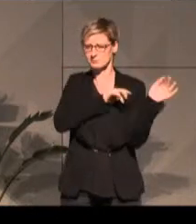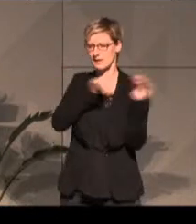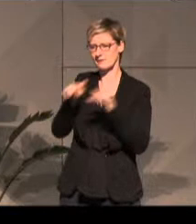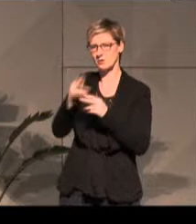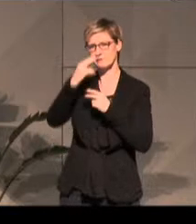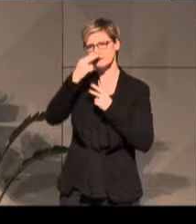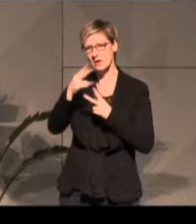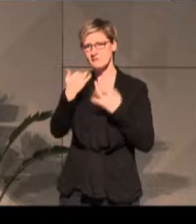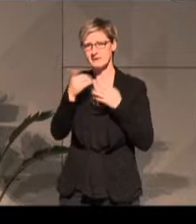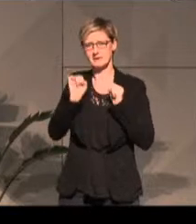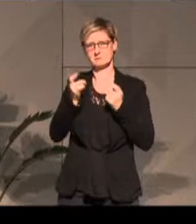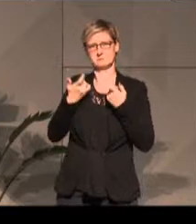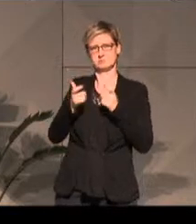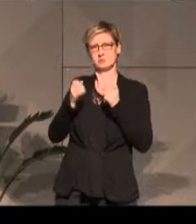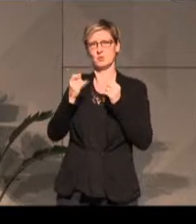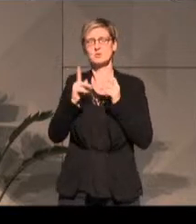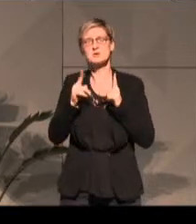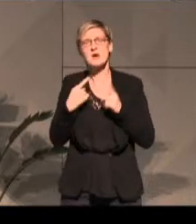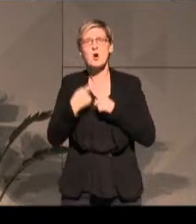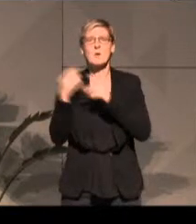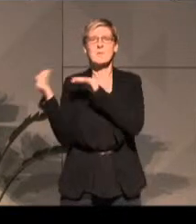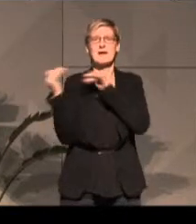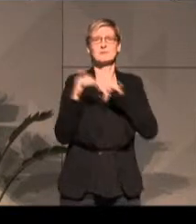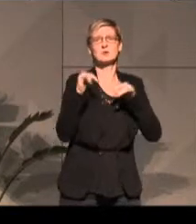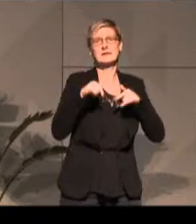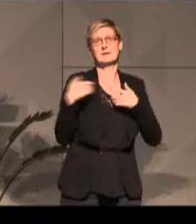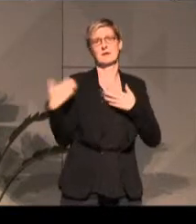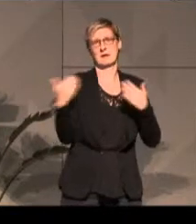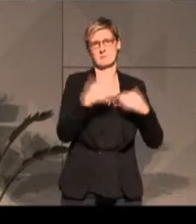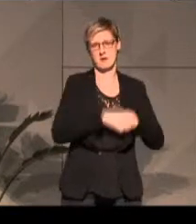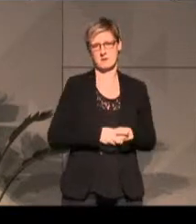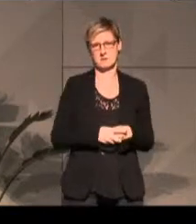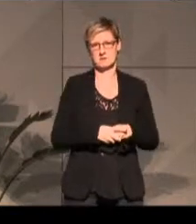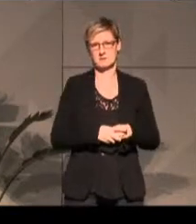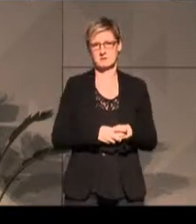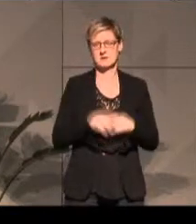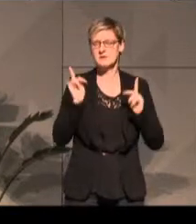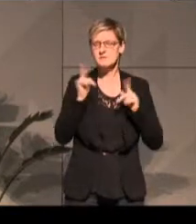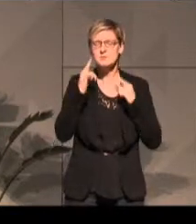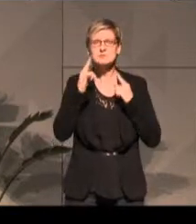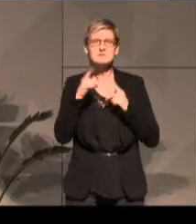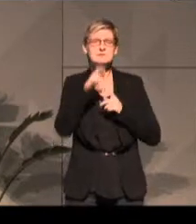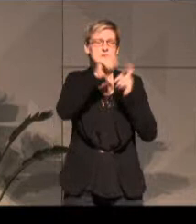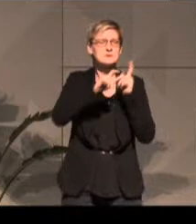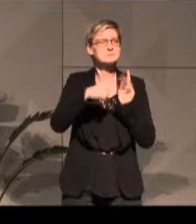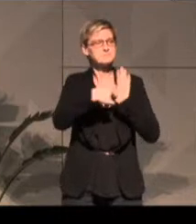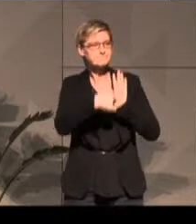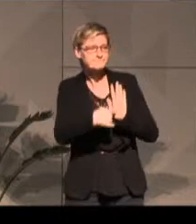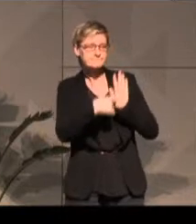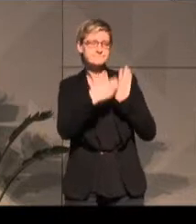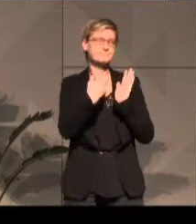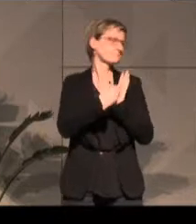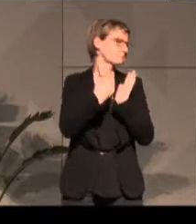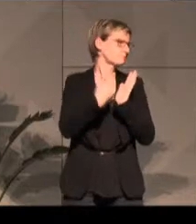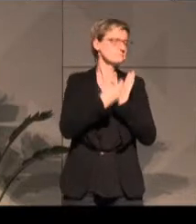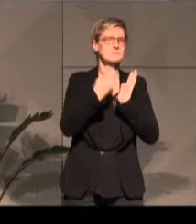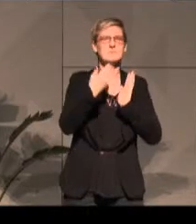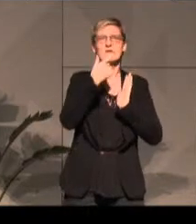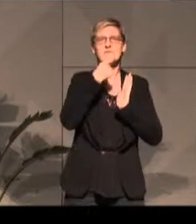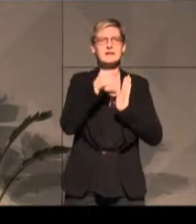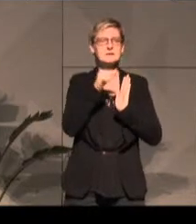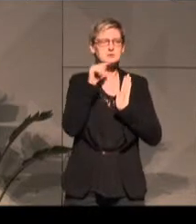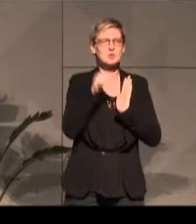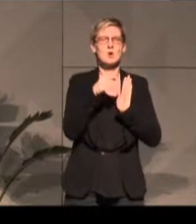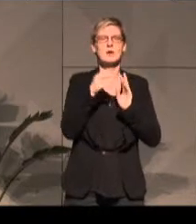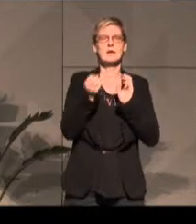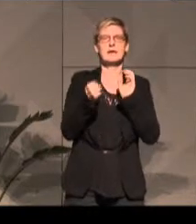how our climate system will be impacted and how it will behave. Because this is what we truly need. We need to be able to tell